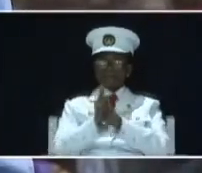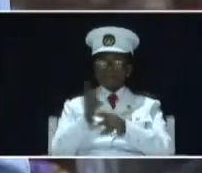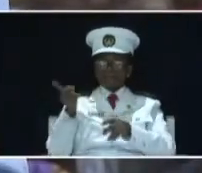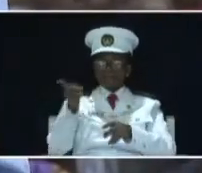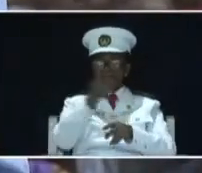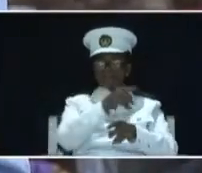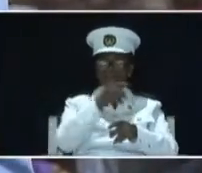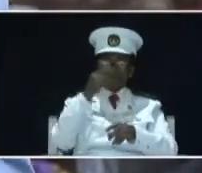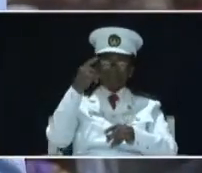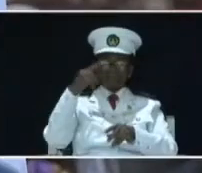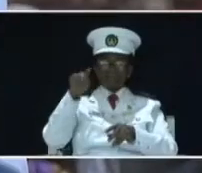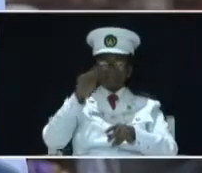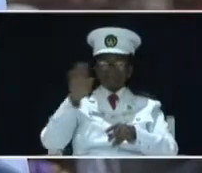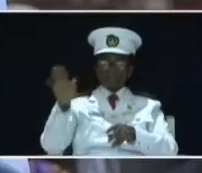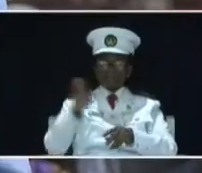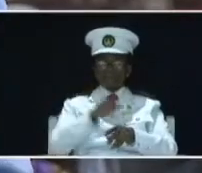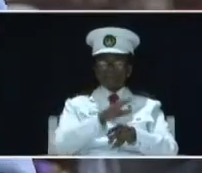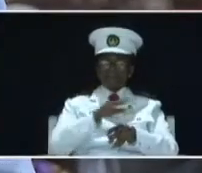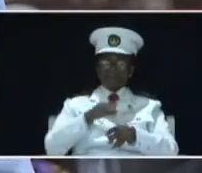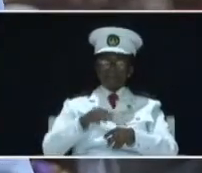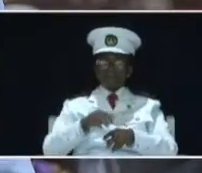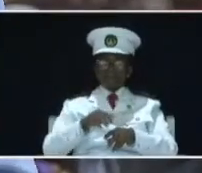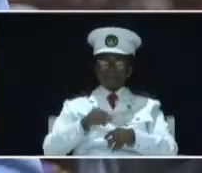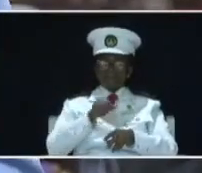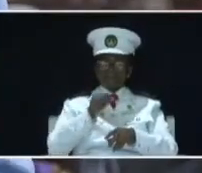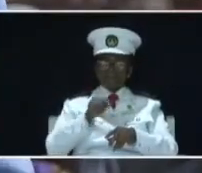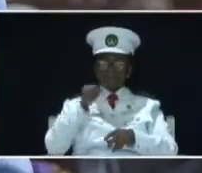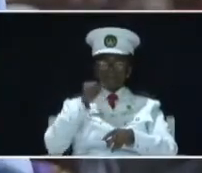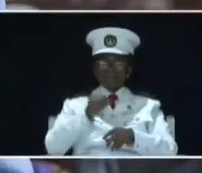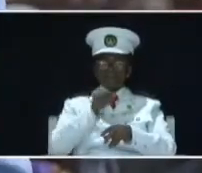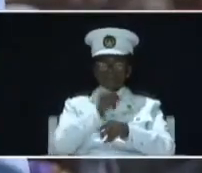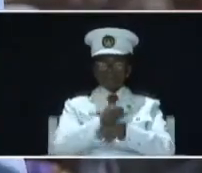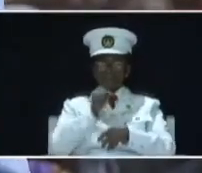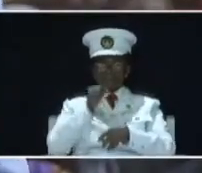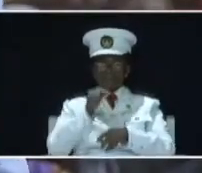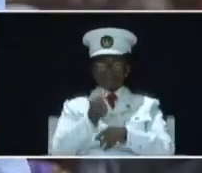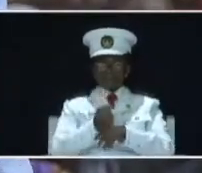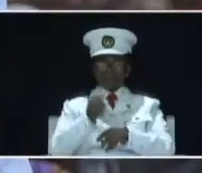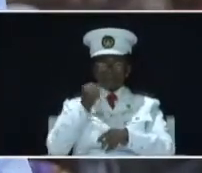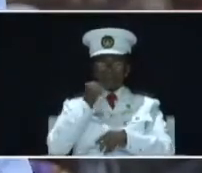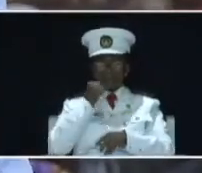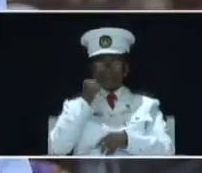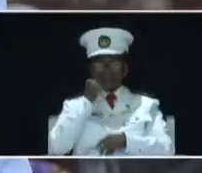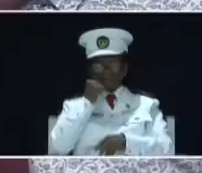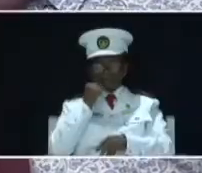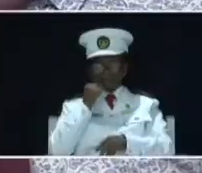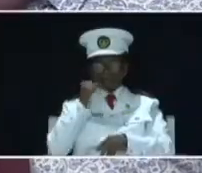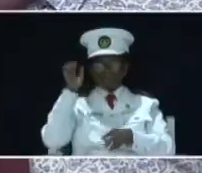Everything you need to succeed in your assignment, he will make available.